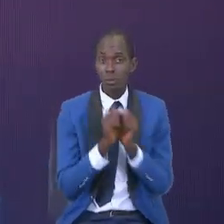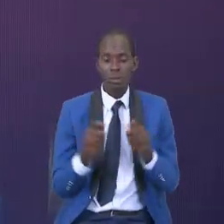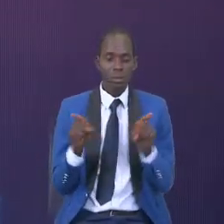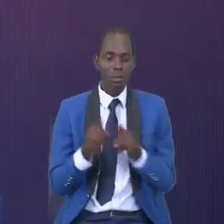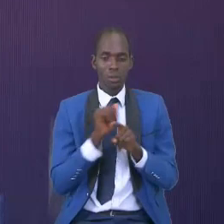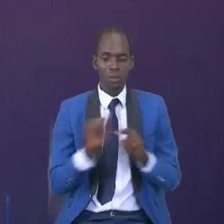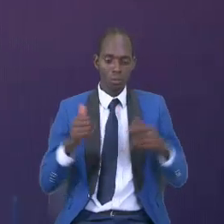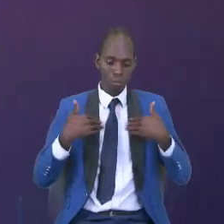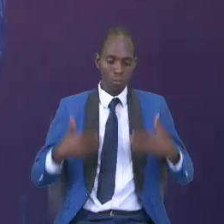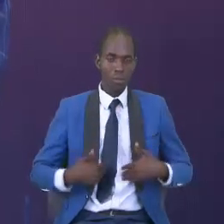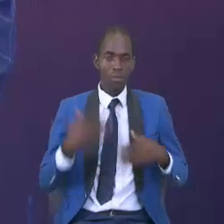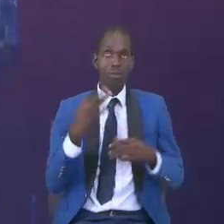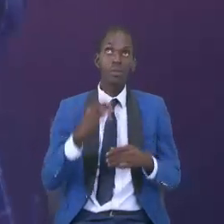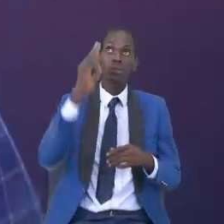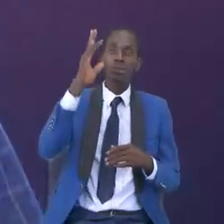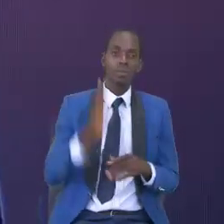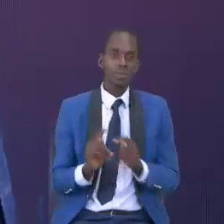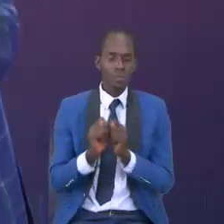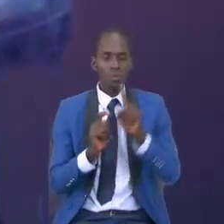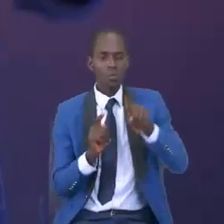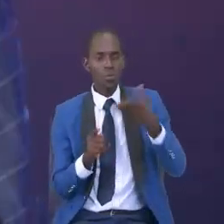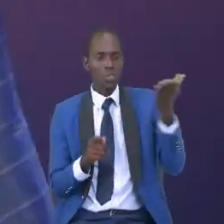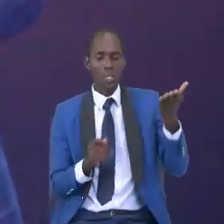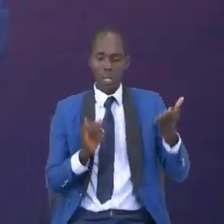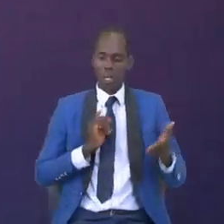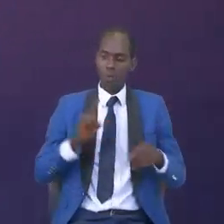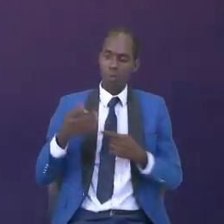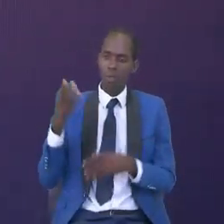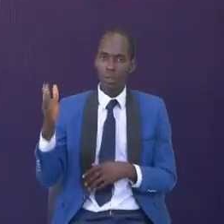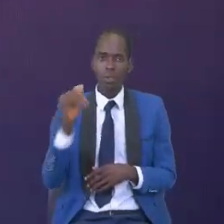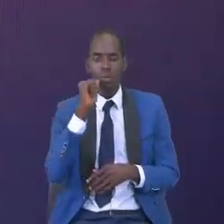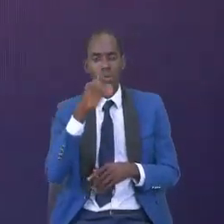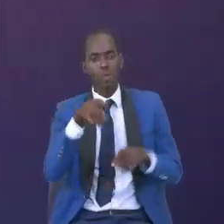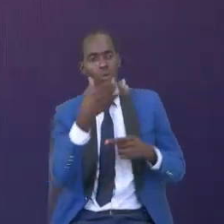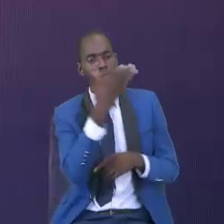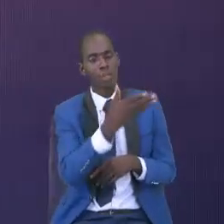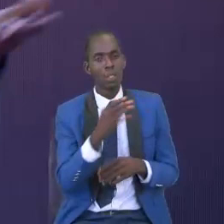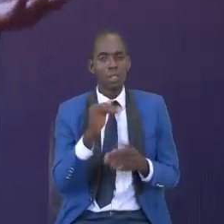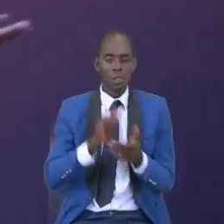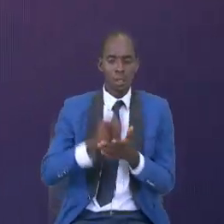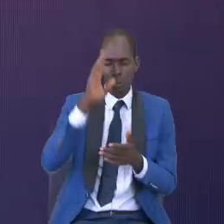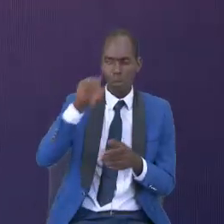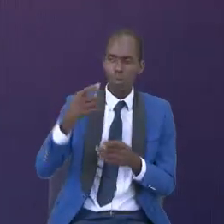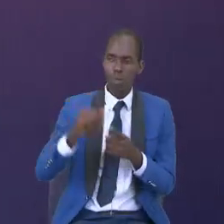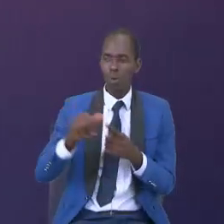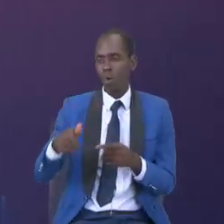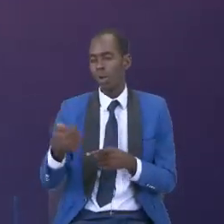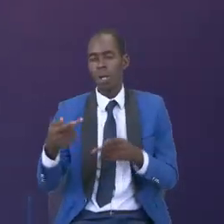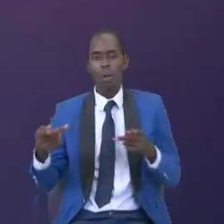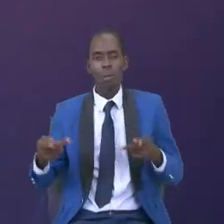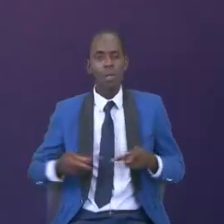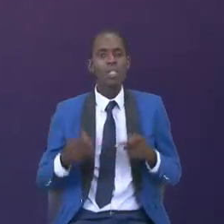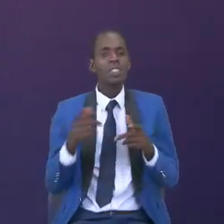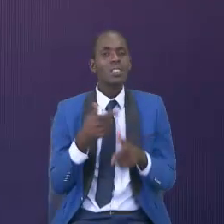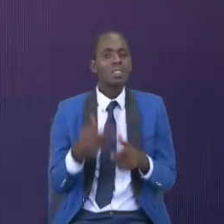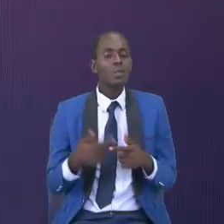of ministers together, you go there, I go there, she goes there, she goes the other place, then we'll be preaching